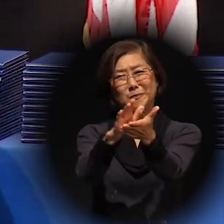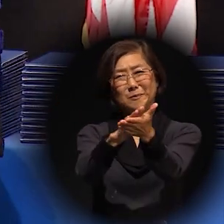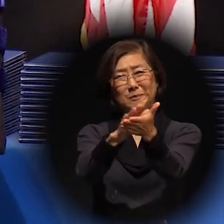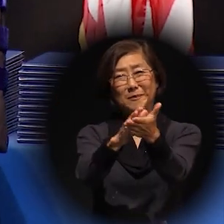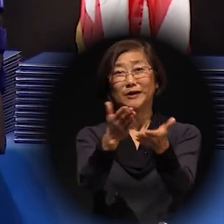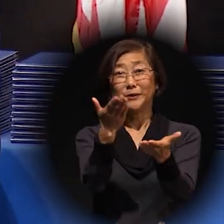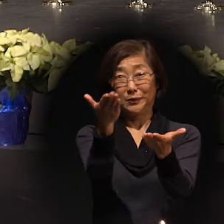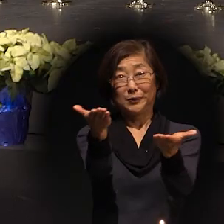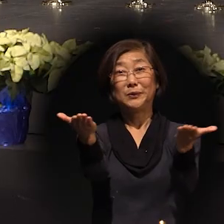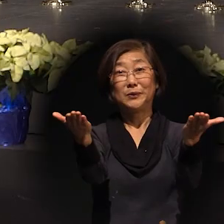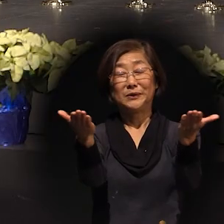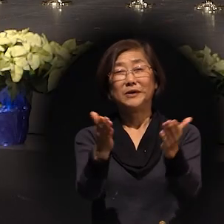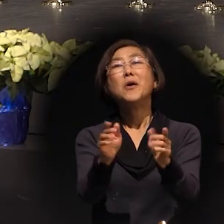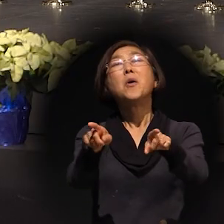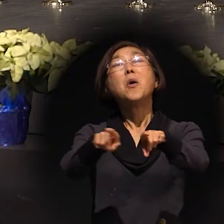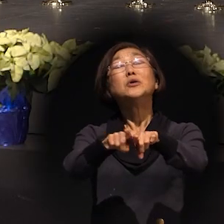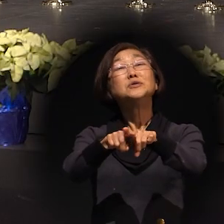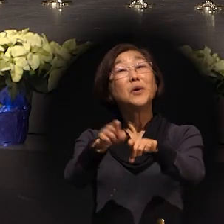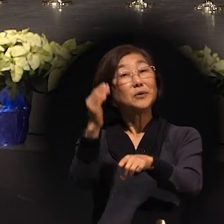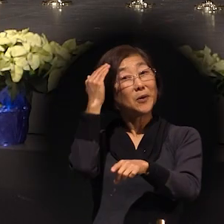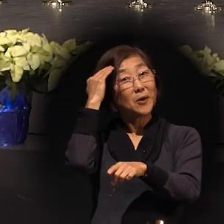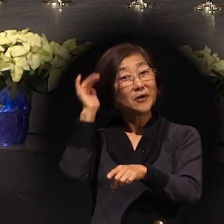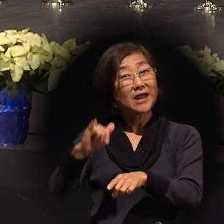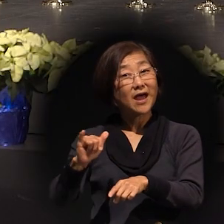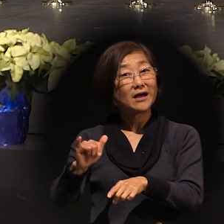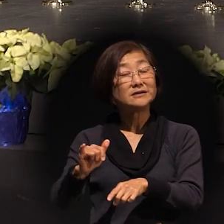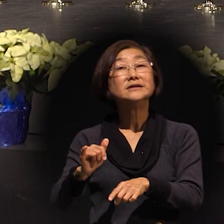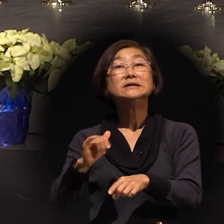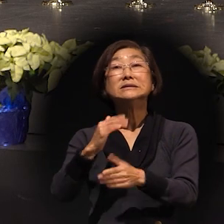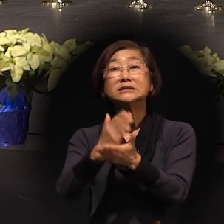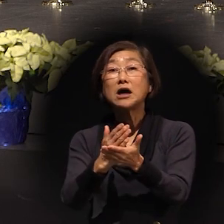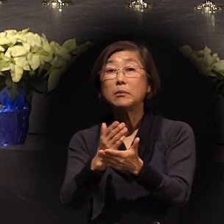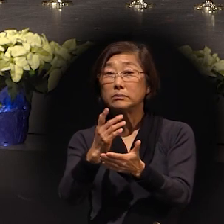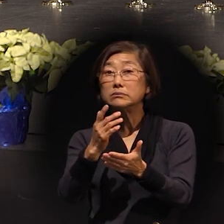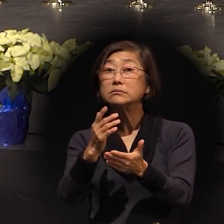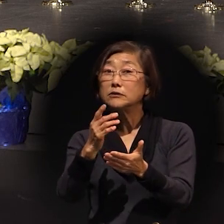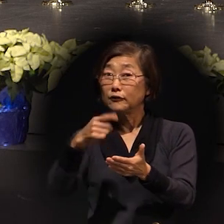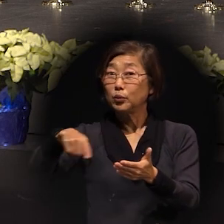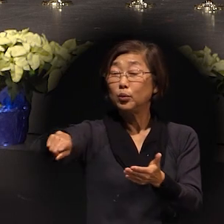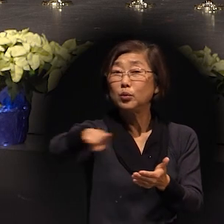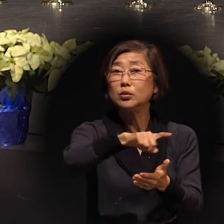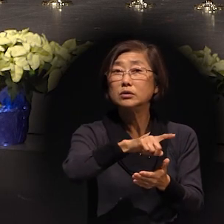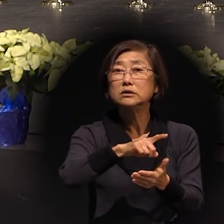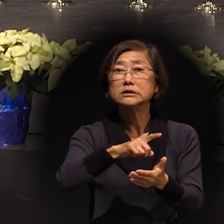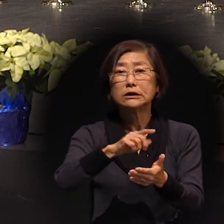we commend you. We also know that there are some among